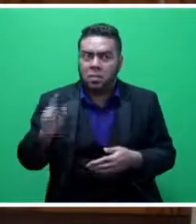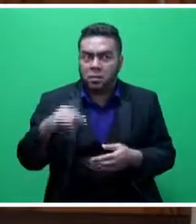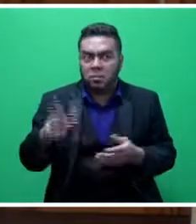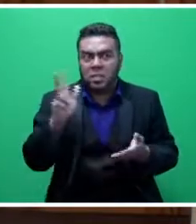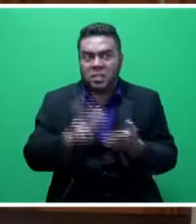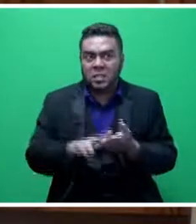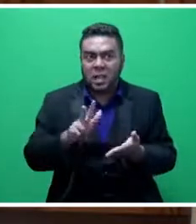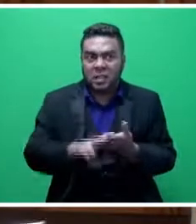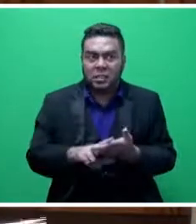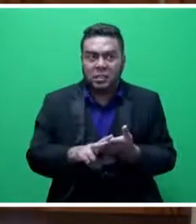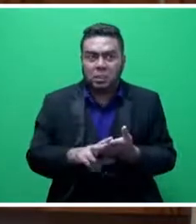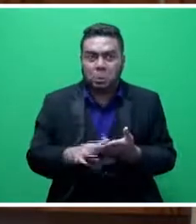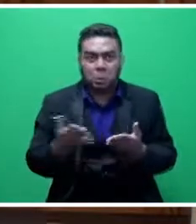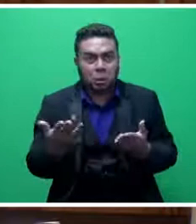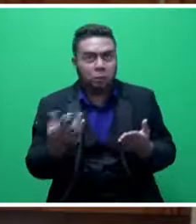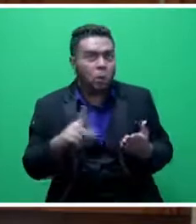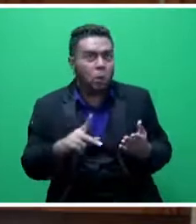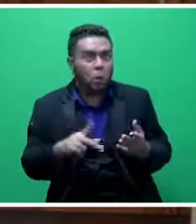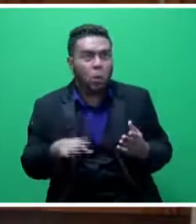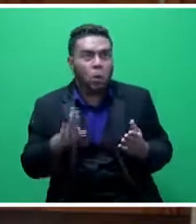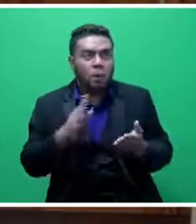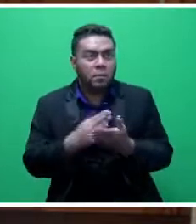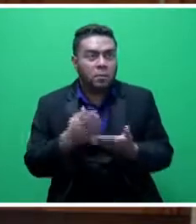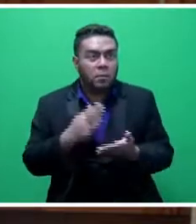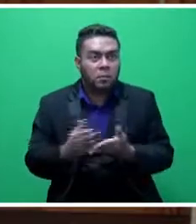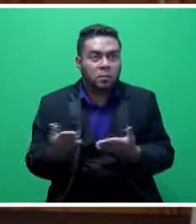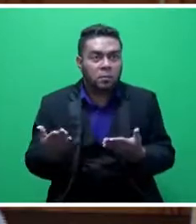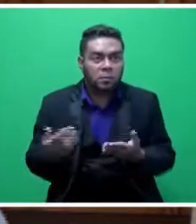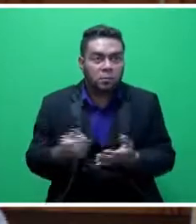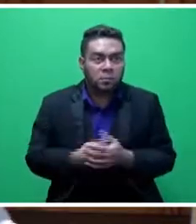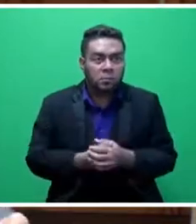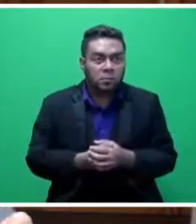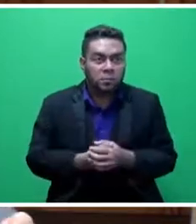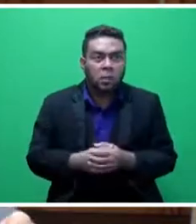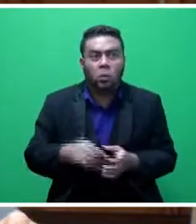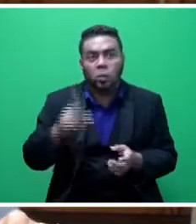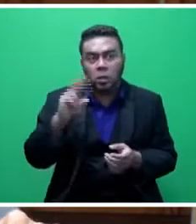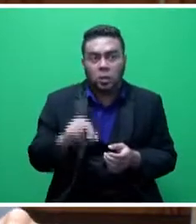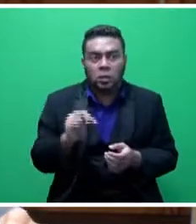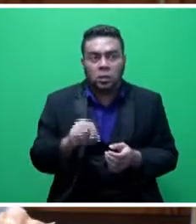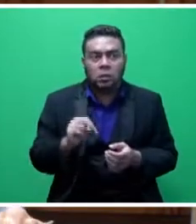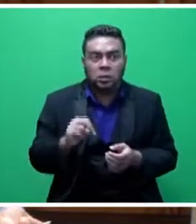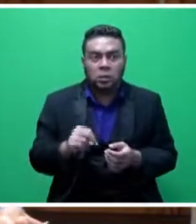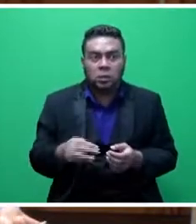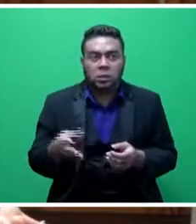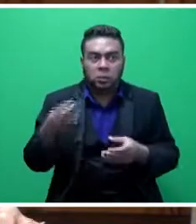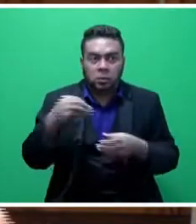off by the actuary for FNPF, which is Australian-based and indeed approved by the FNPF board.